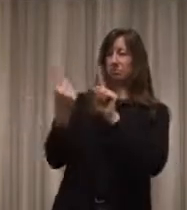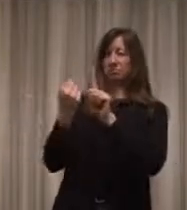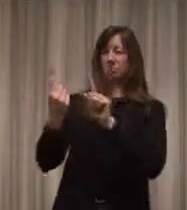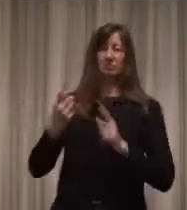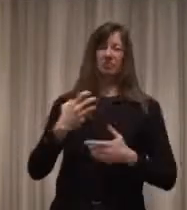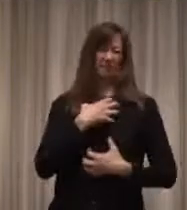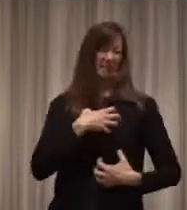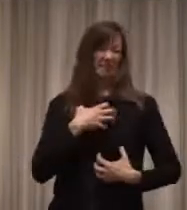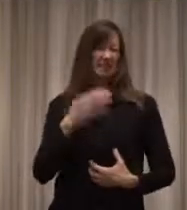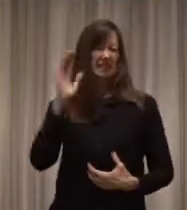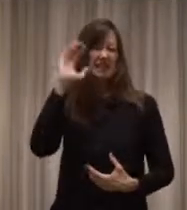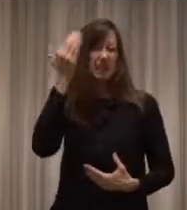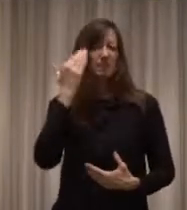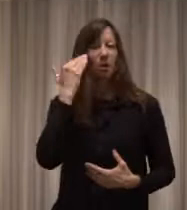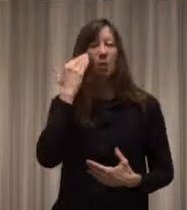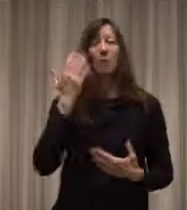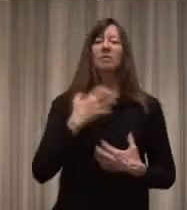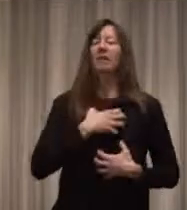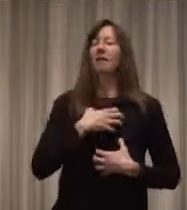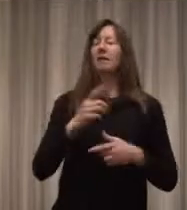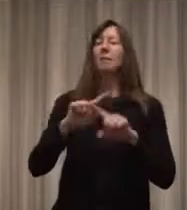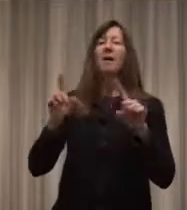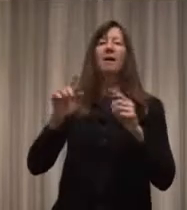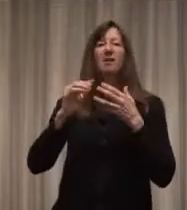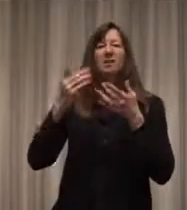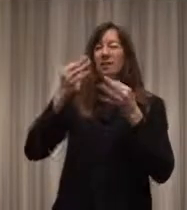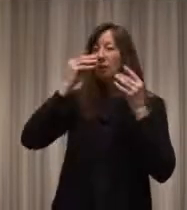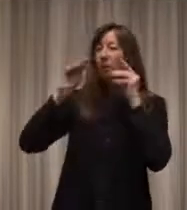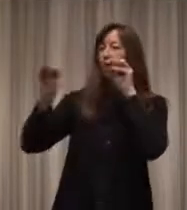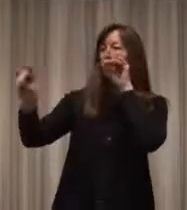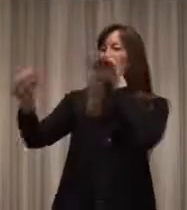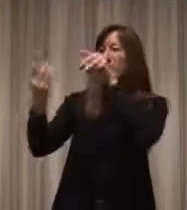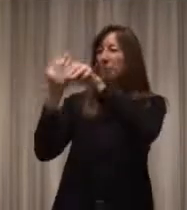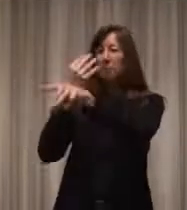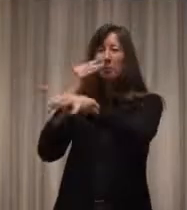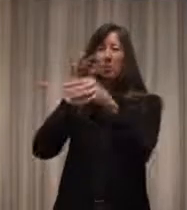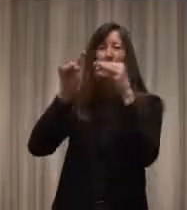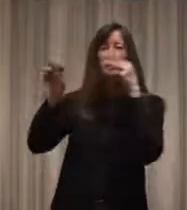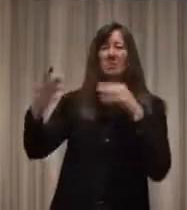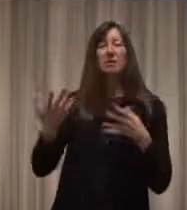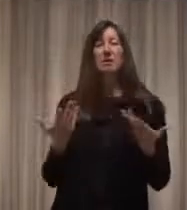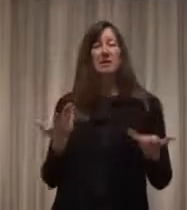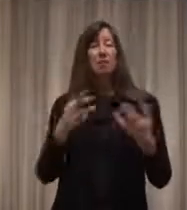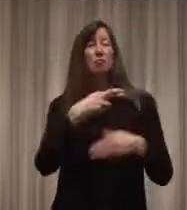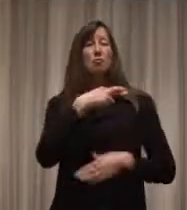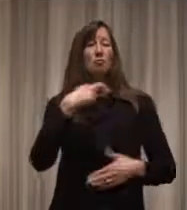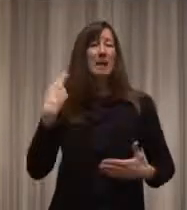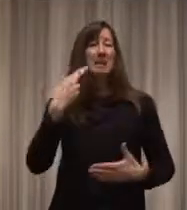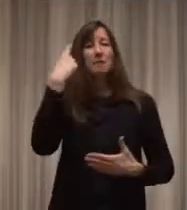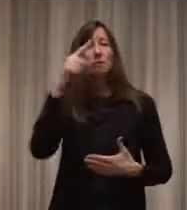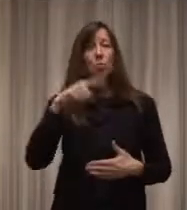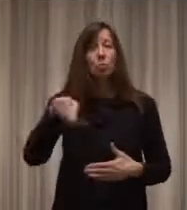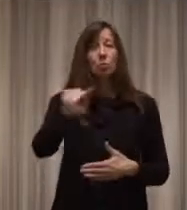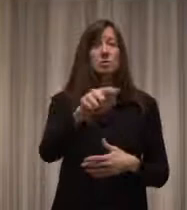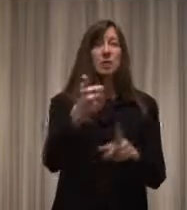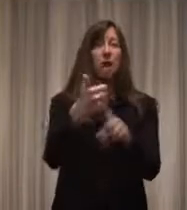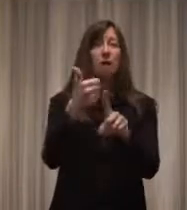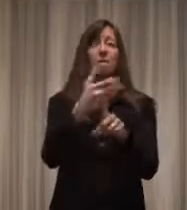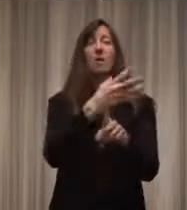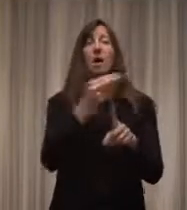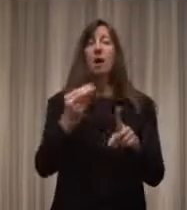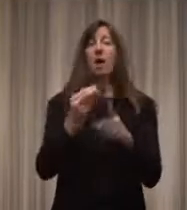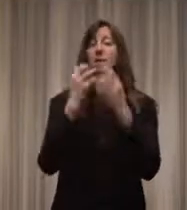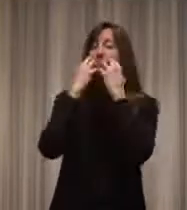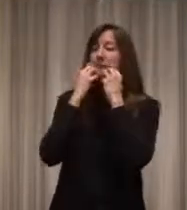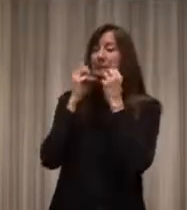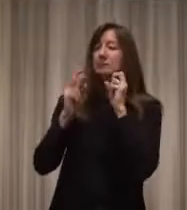being transmitted. So when you're putting yourself in a situation to do that, you're putting yourself at risk, you're putting your loved ones at risk, and you're putting the whole community really at